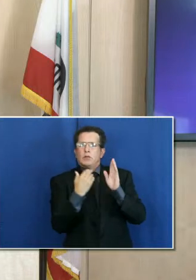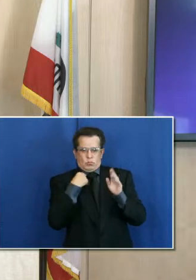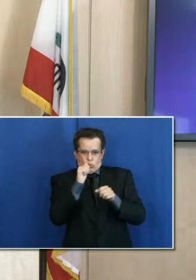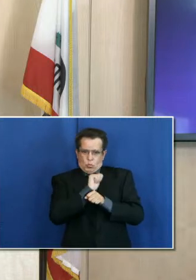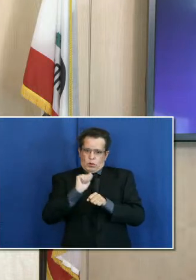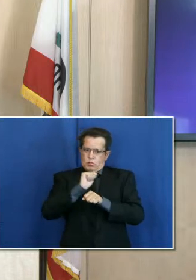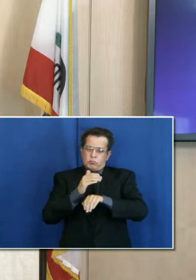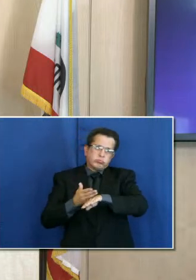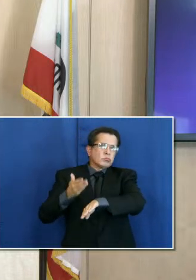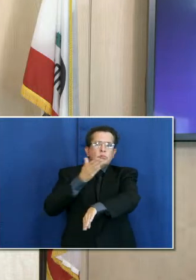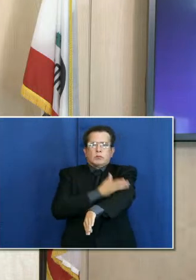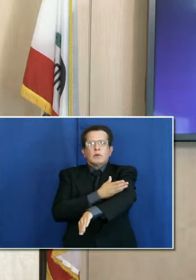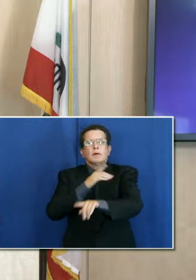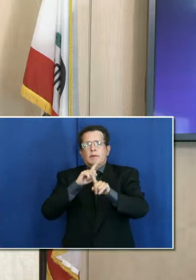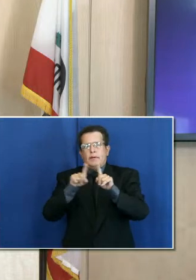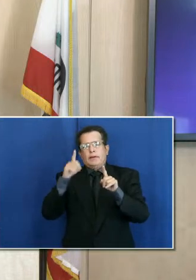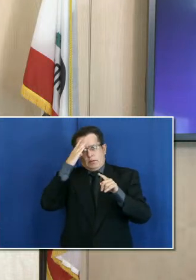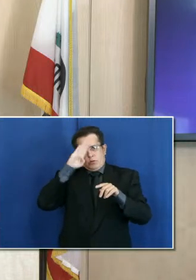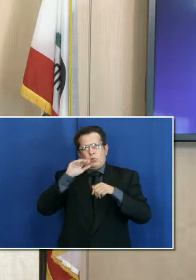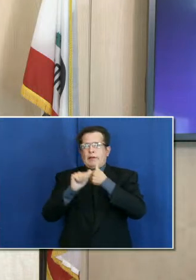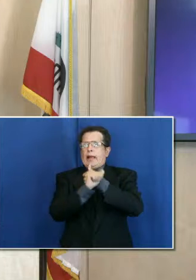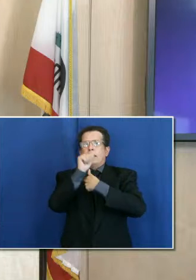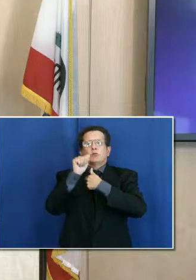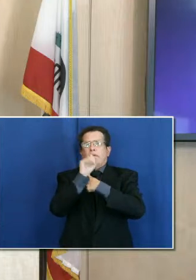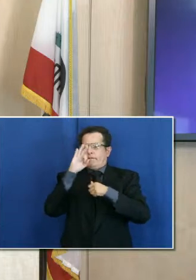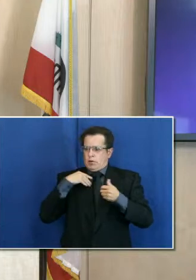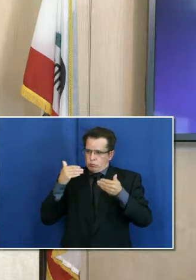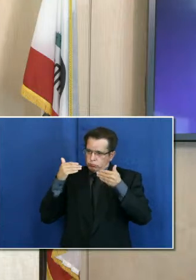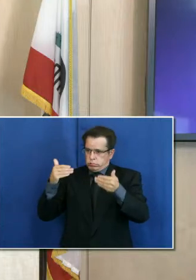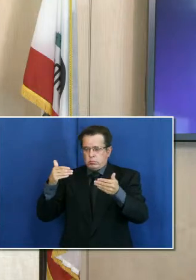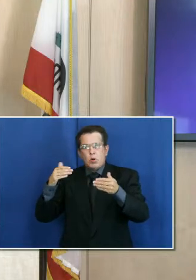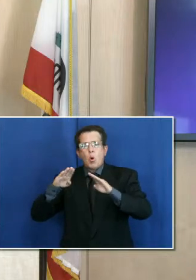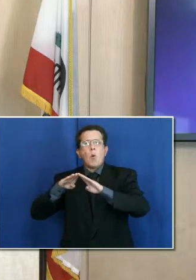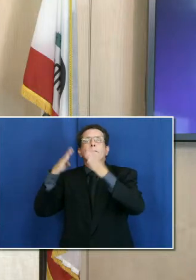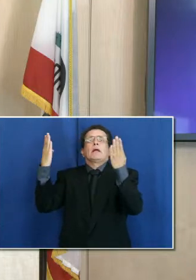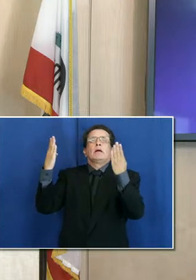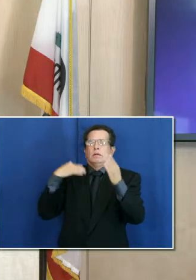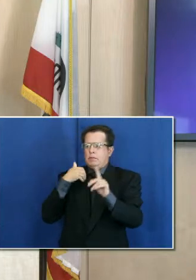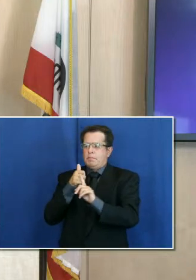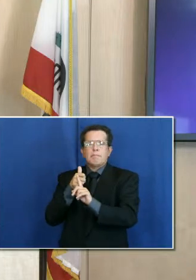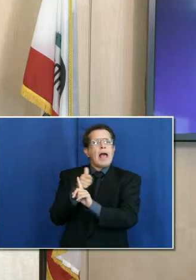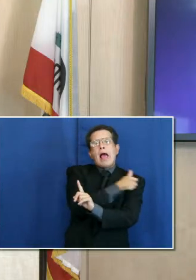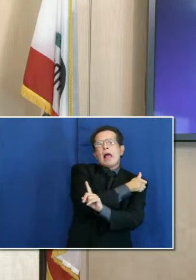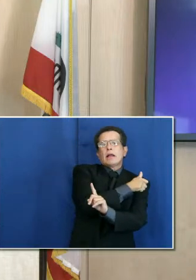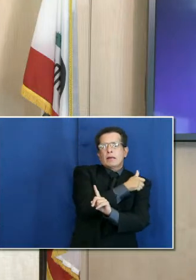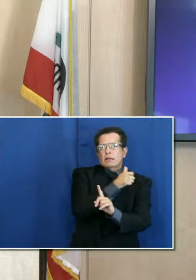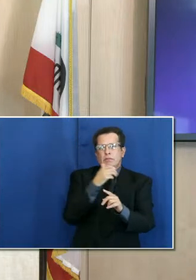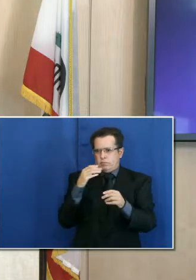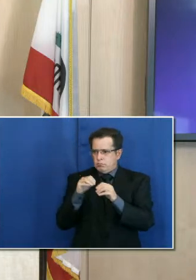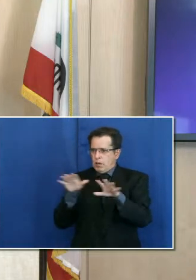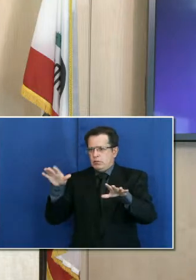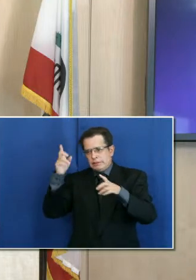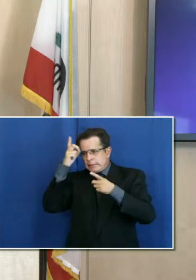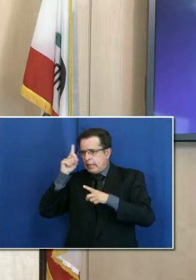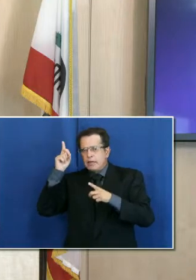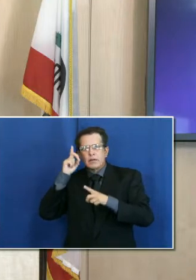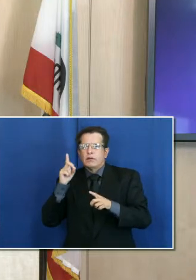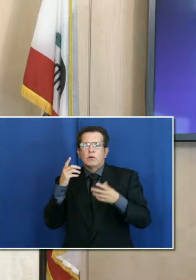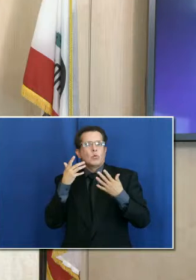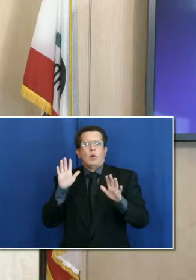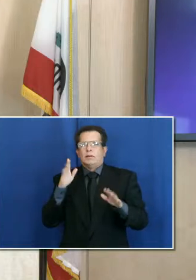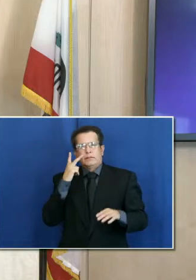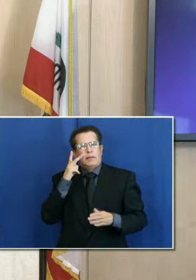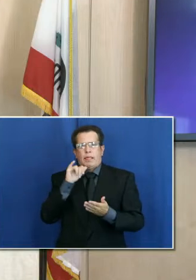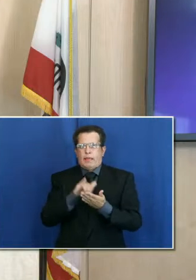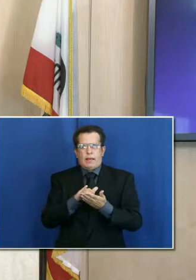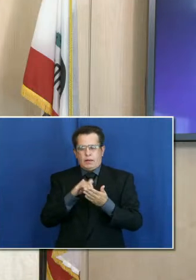very frustrating for all of us to open carelessly and set us back. Finally, you may recall that a couple of